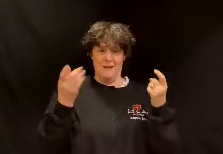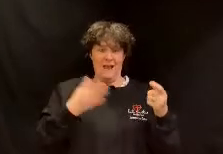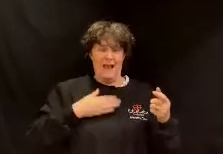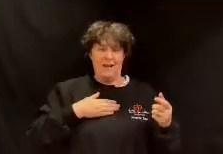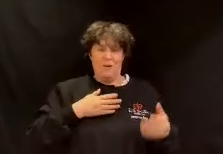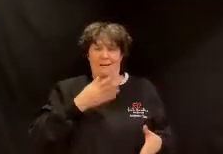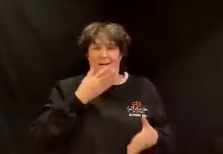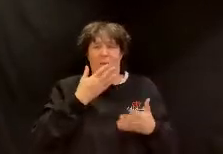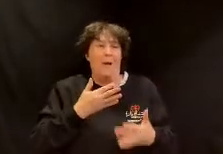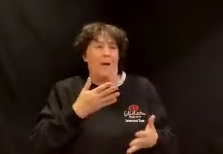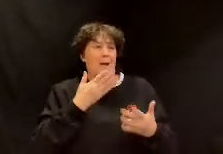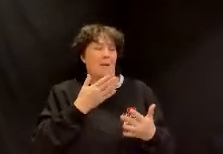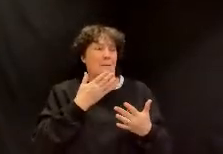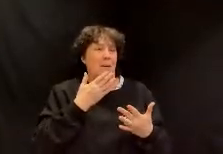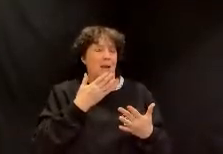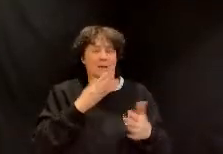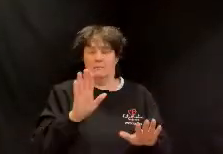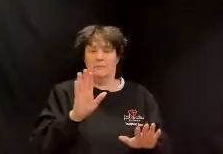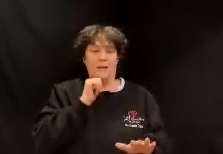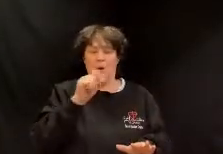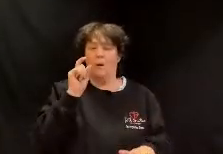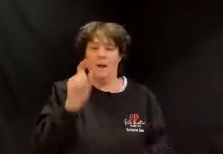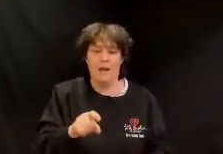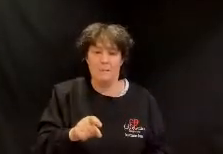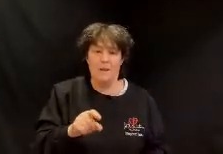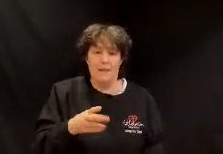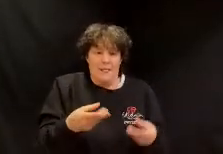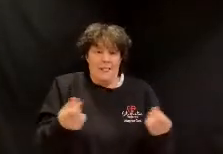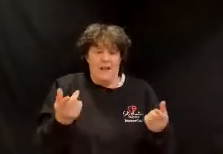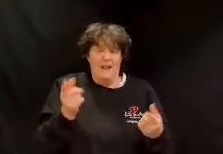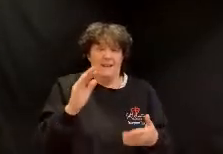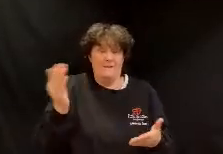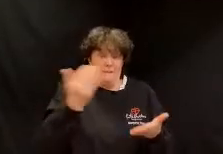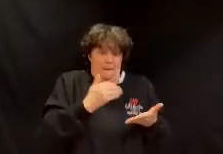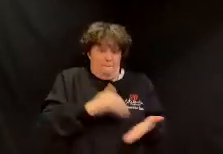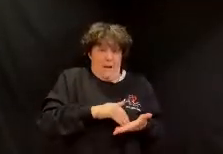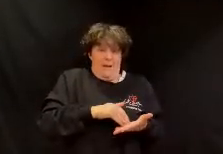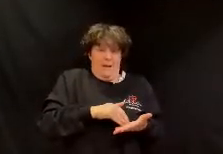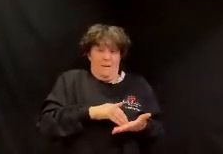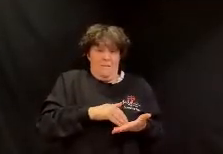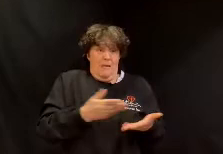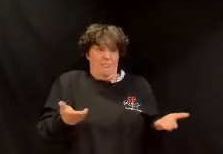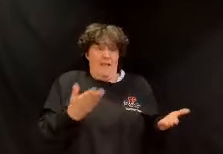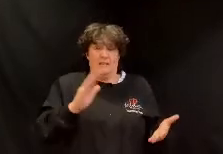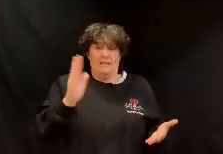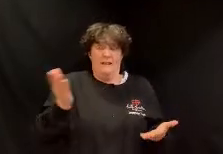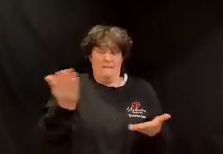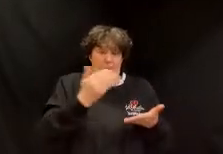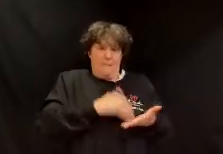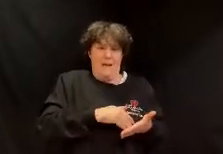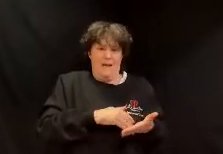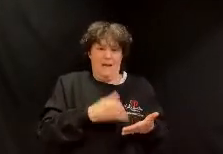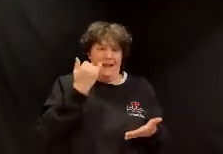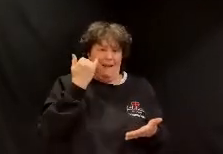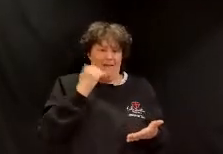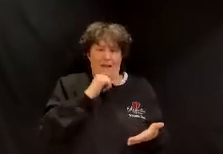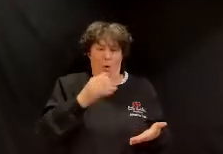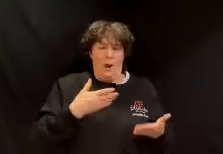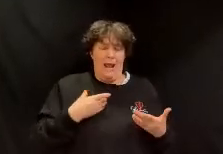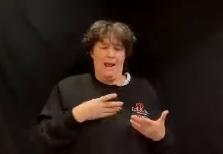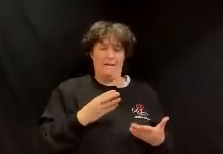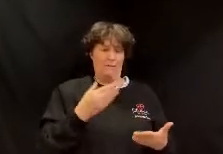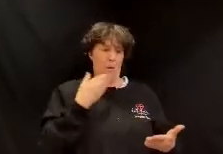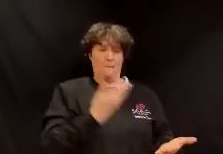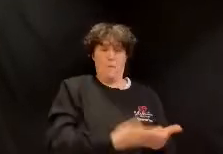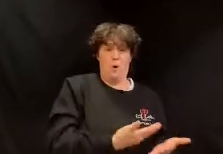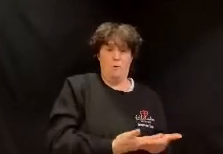is the Jubilee. But listen here, the land will never come back to you. The things and possessions will never come back to you if you don't have the deed, if you don't know what